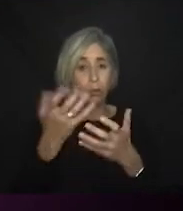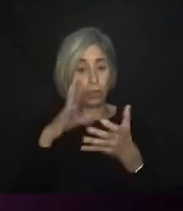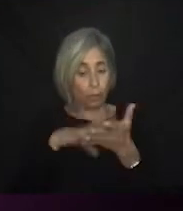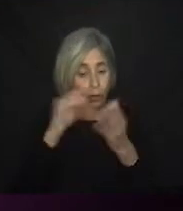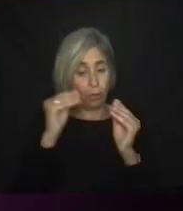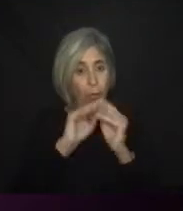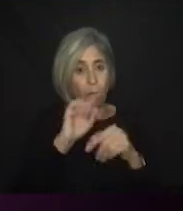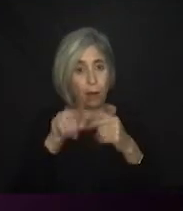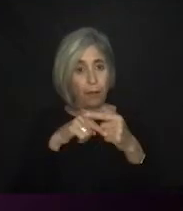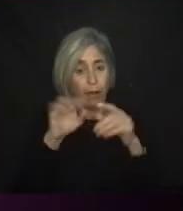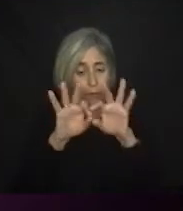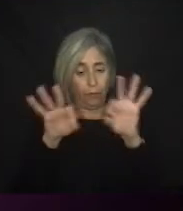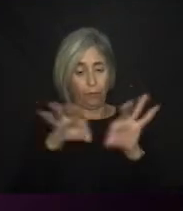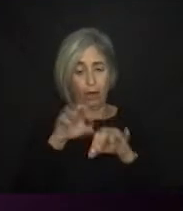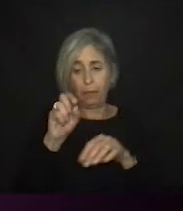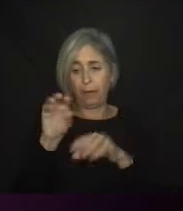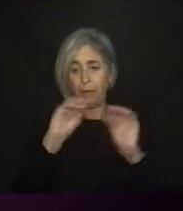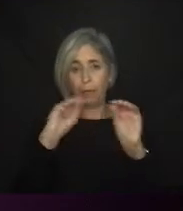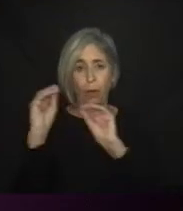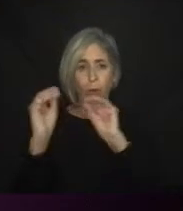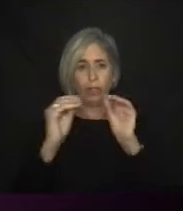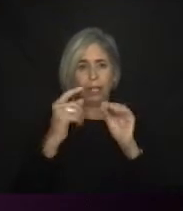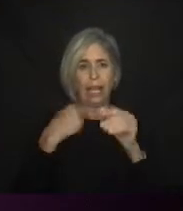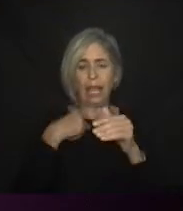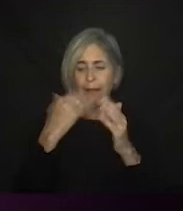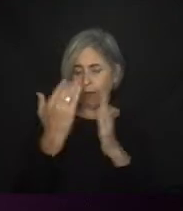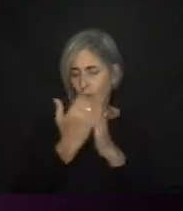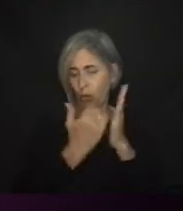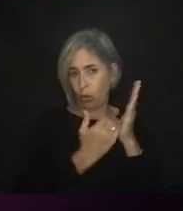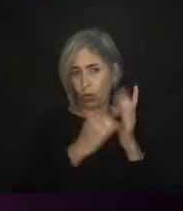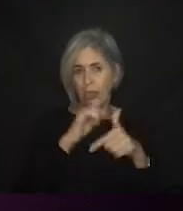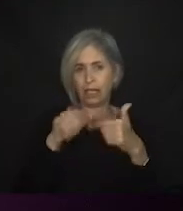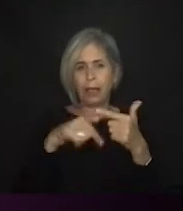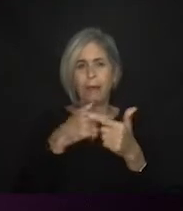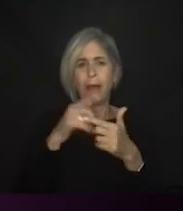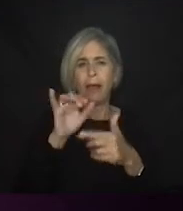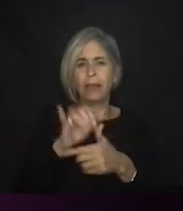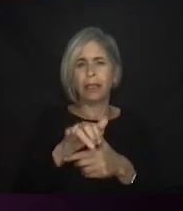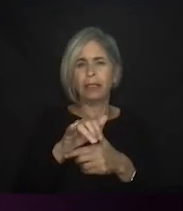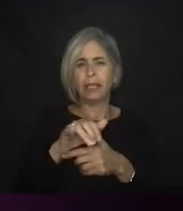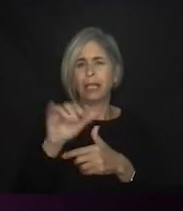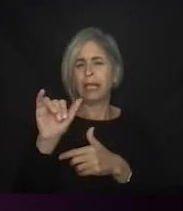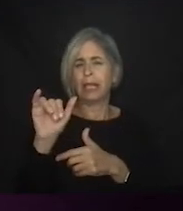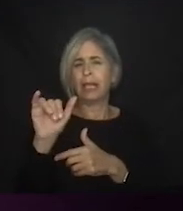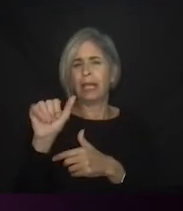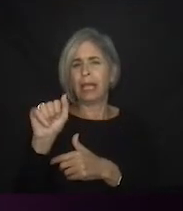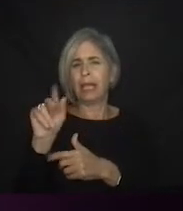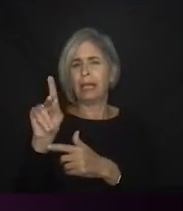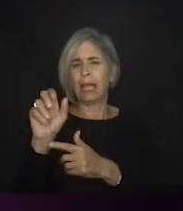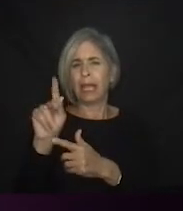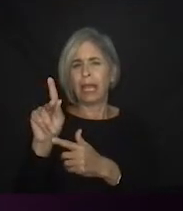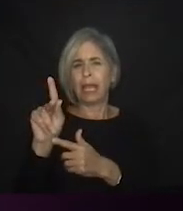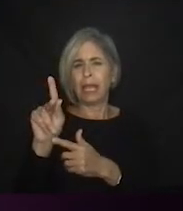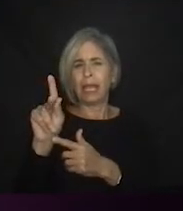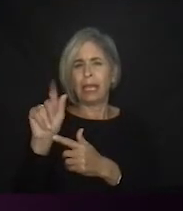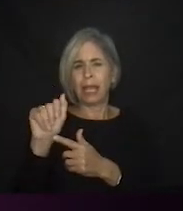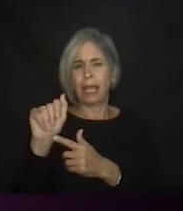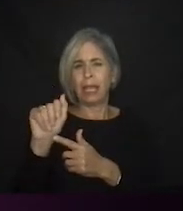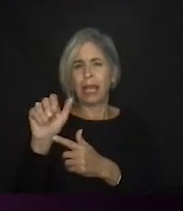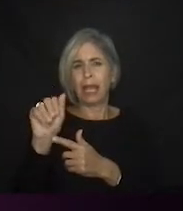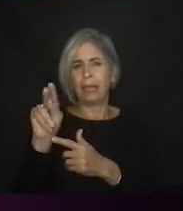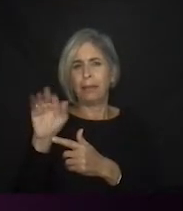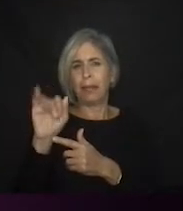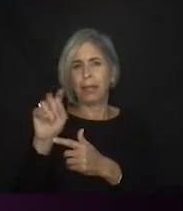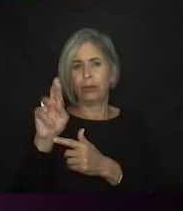to learn more about Framer Motion, I do have a course on Egghead called Animate React Apps with Framer Motion. I go